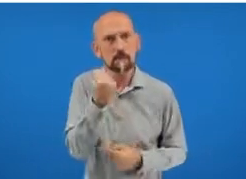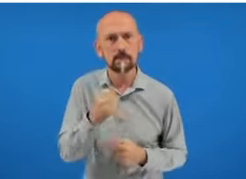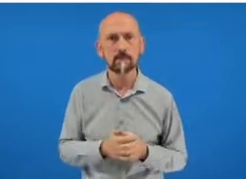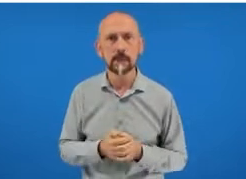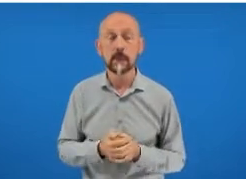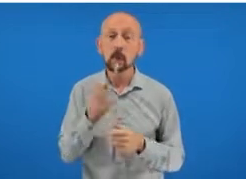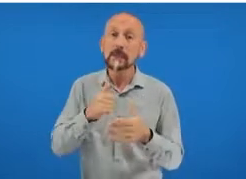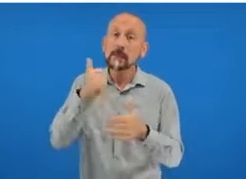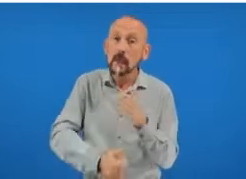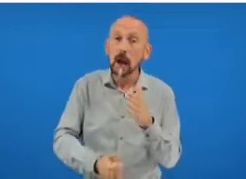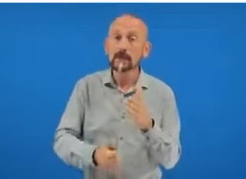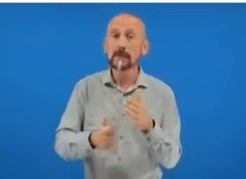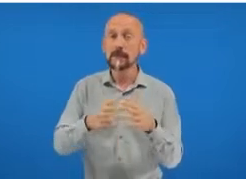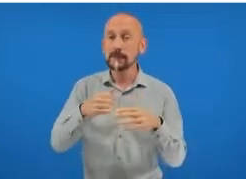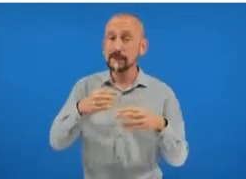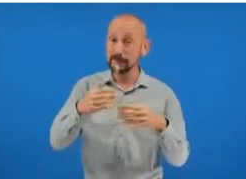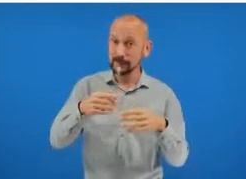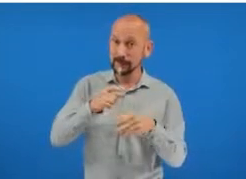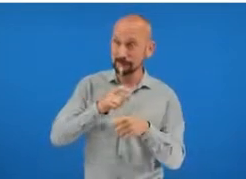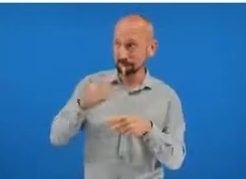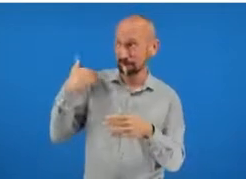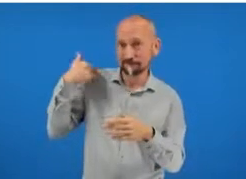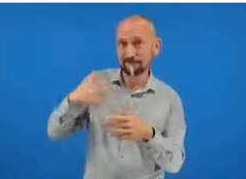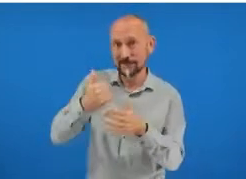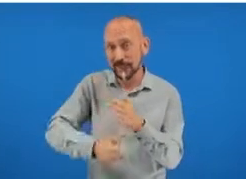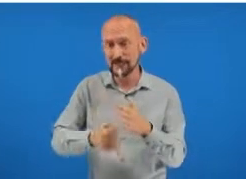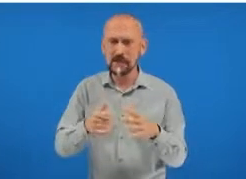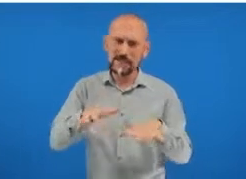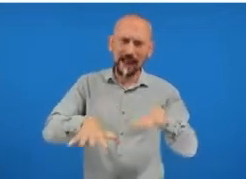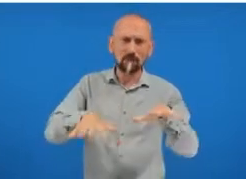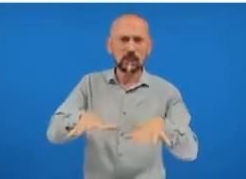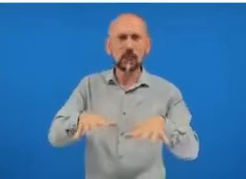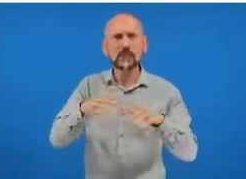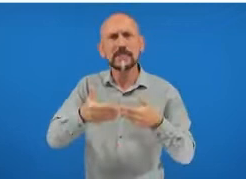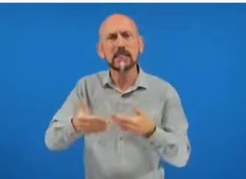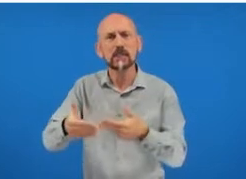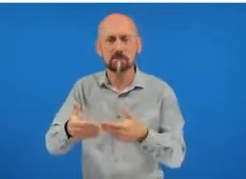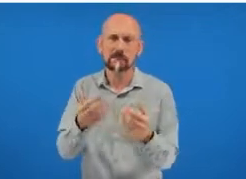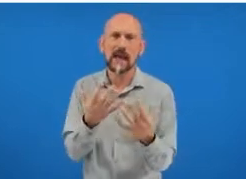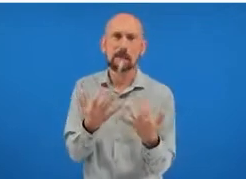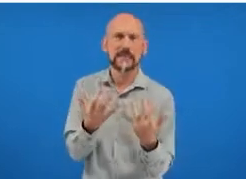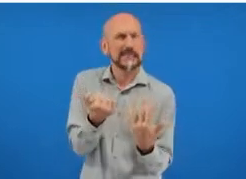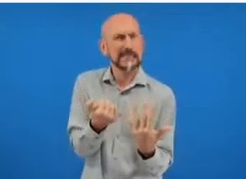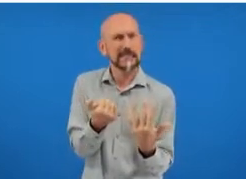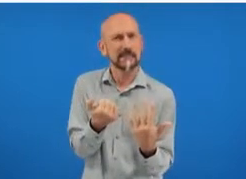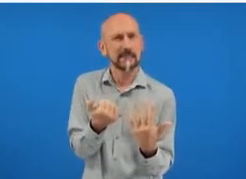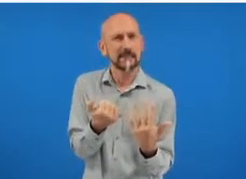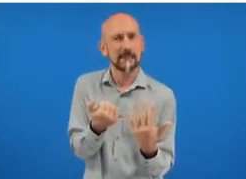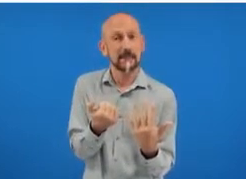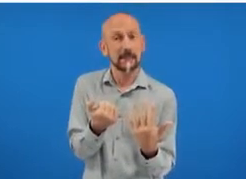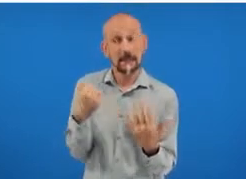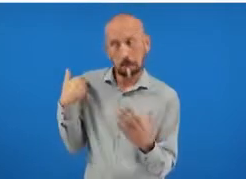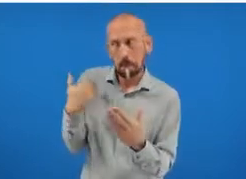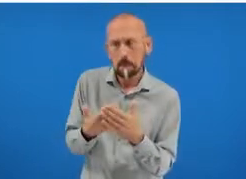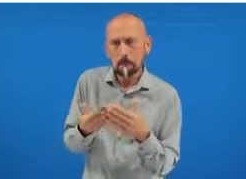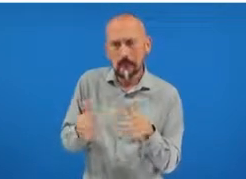these findings, services have been gradually increasing their average number of sessions, and they're currently at 8. However, we do think we can